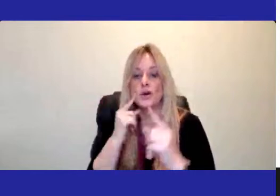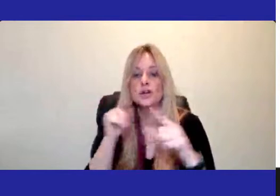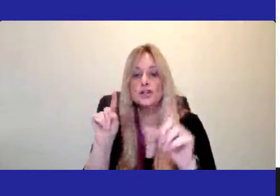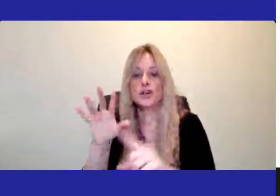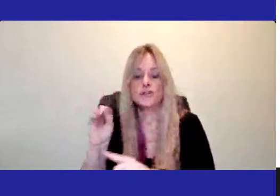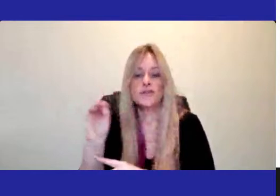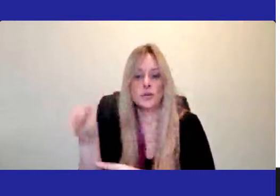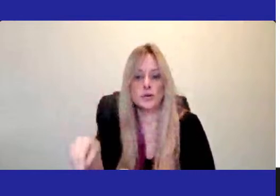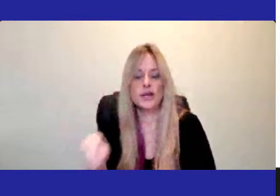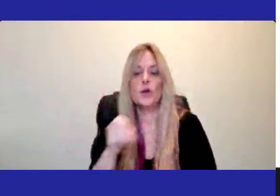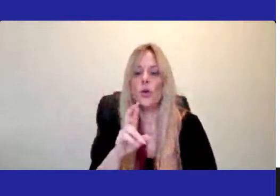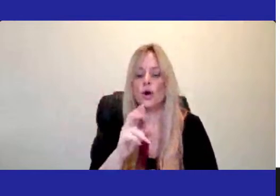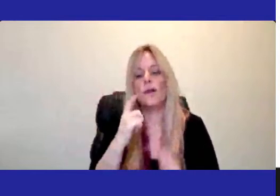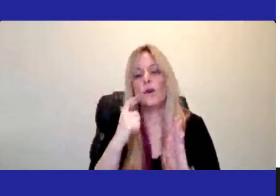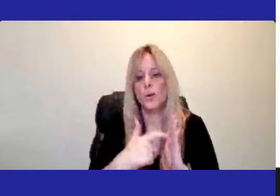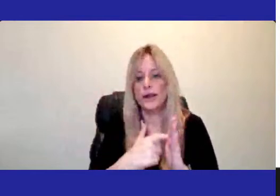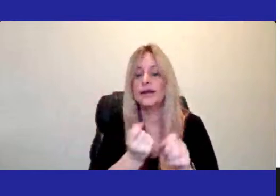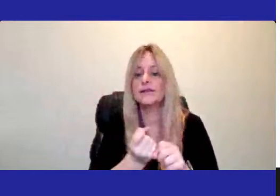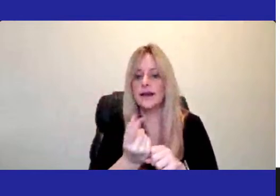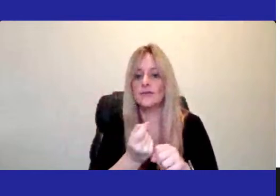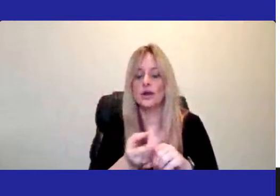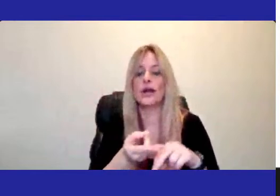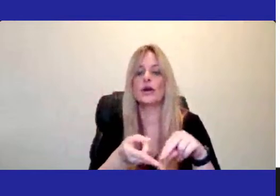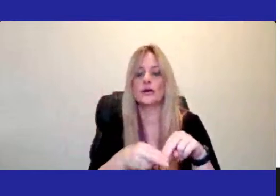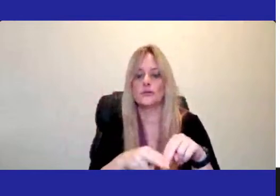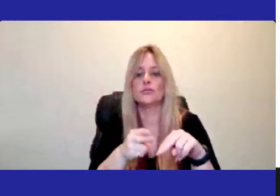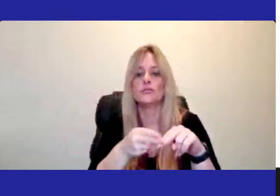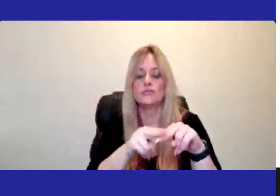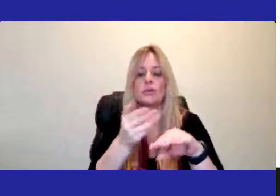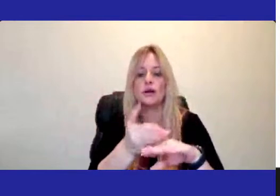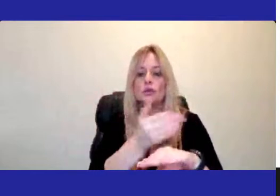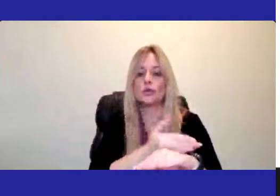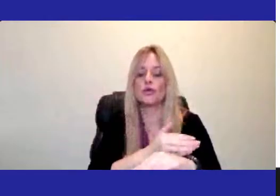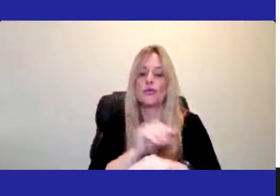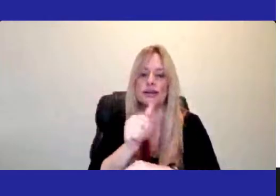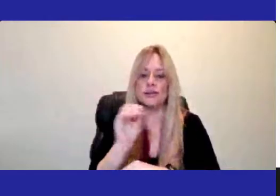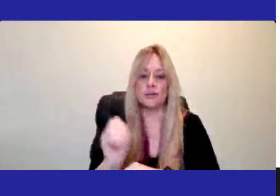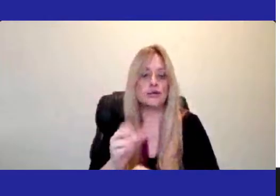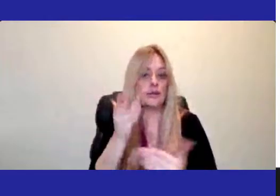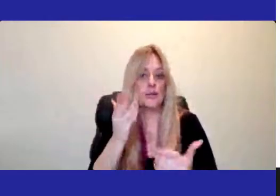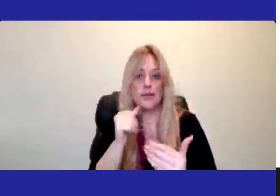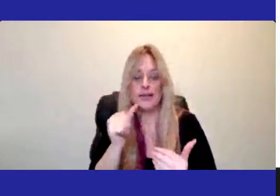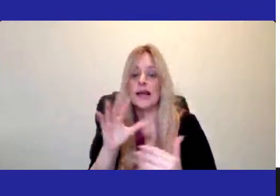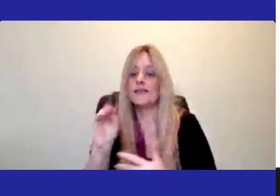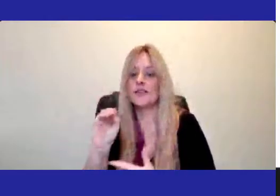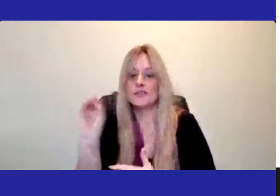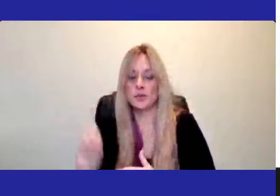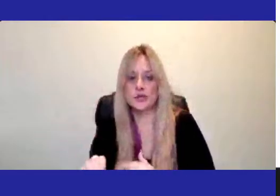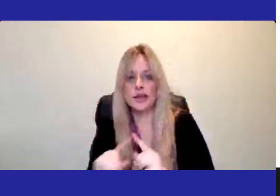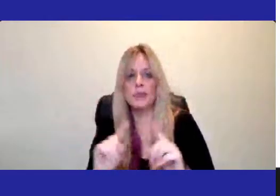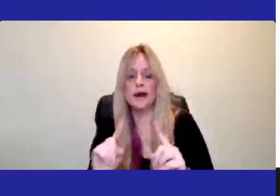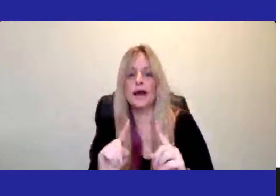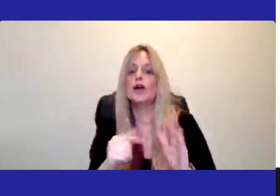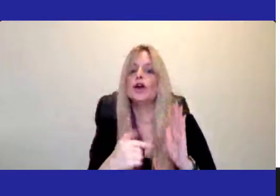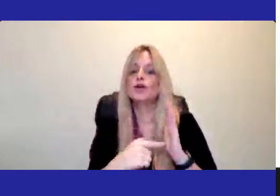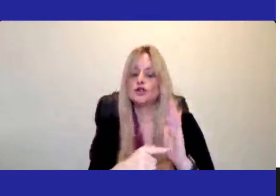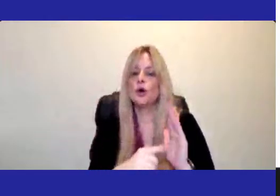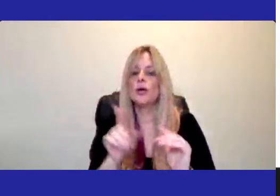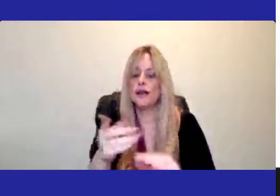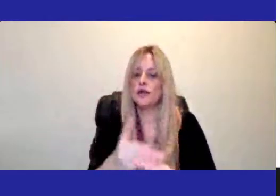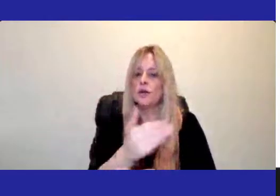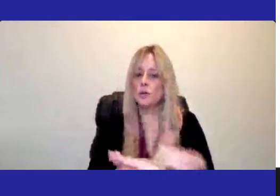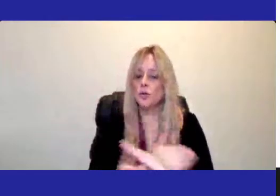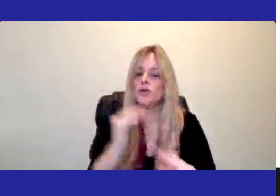recognize year-over-year improvement by 10%, even though you may have not reached the 50th percentile, to show you're closing the gaps.